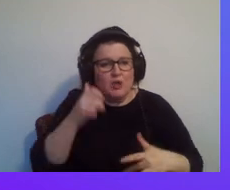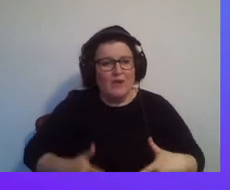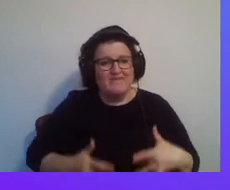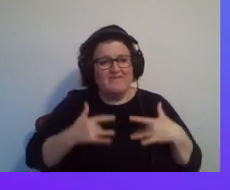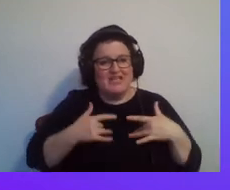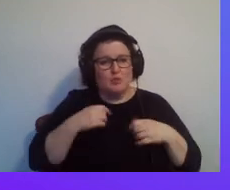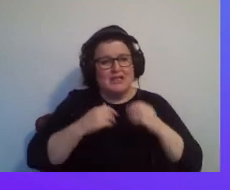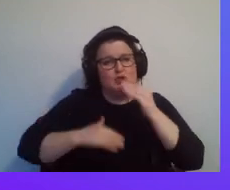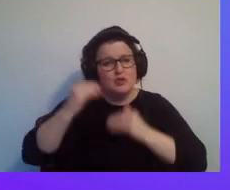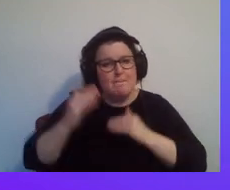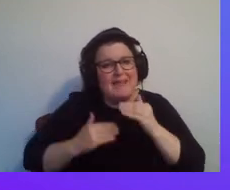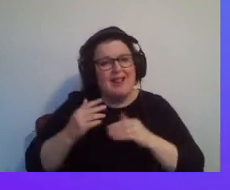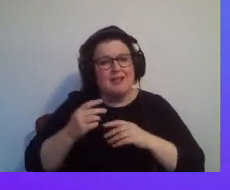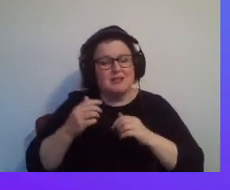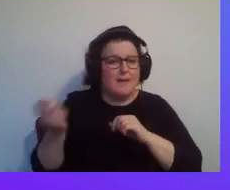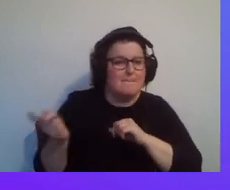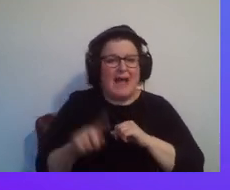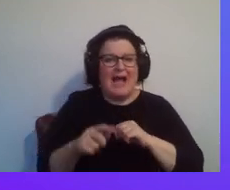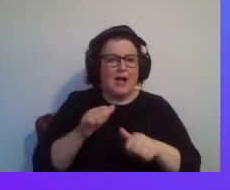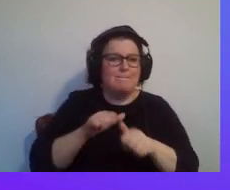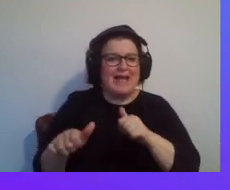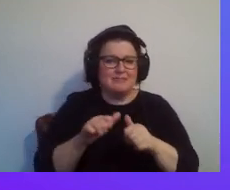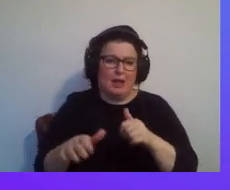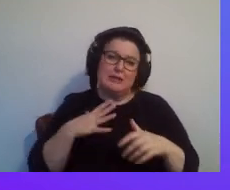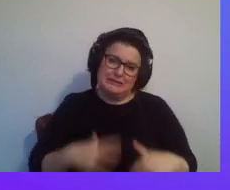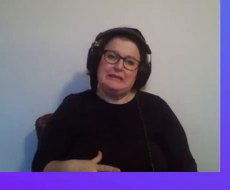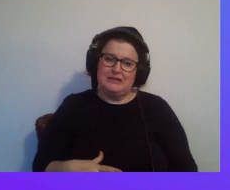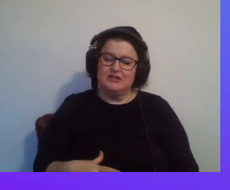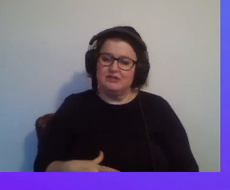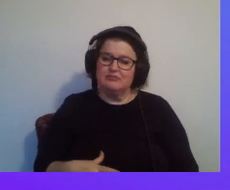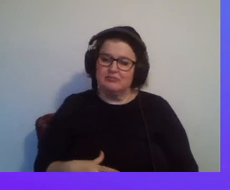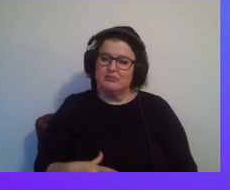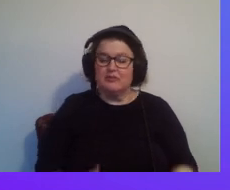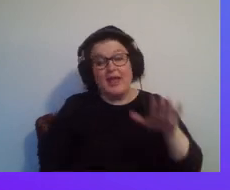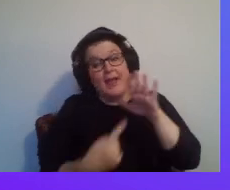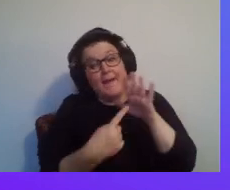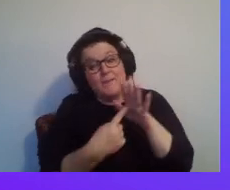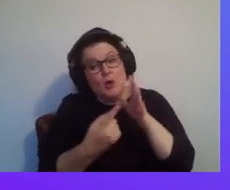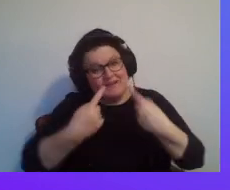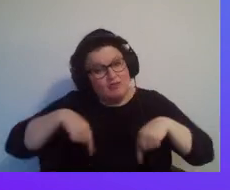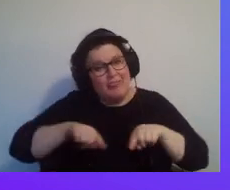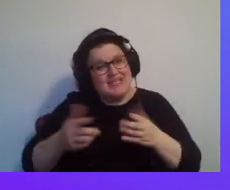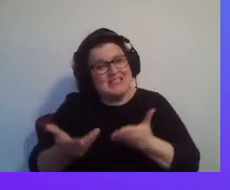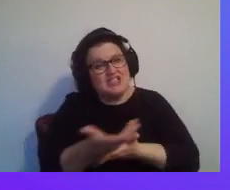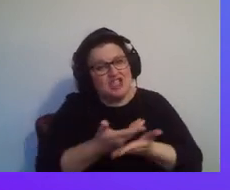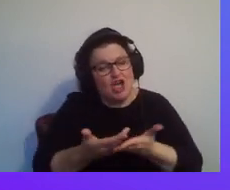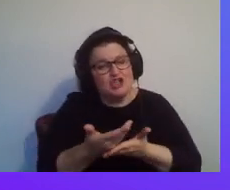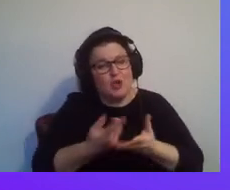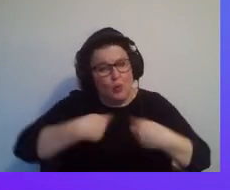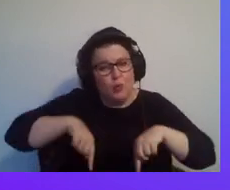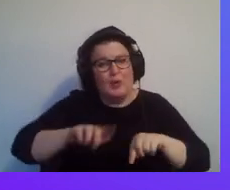much, much better. I think the overriding thing for me from this meeting, from this discussion, is that we need to be